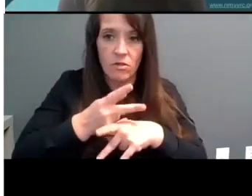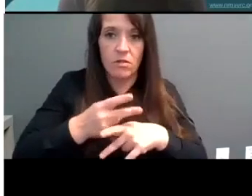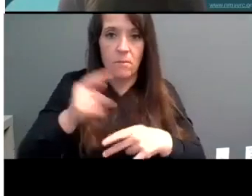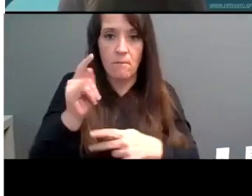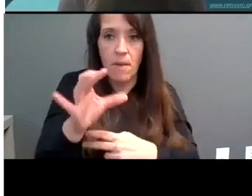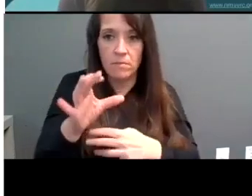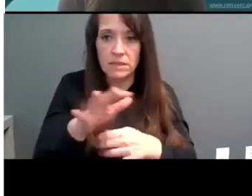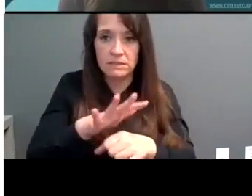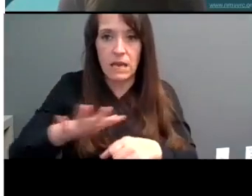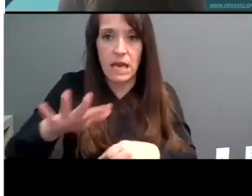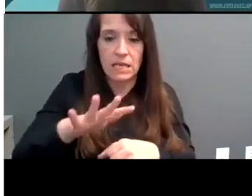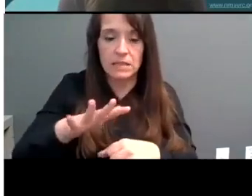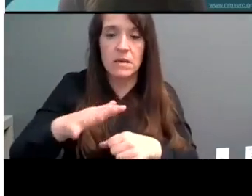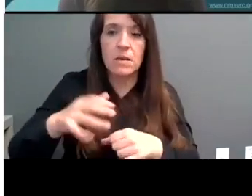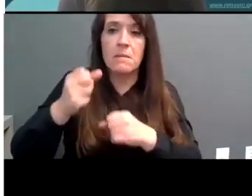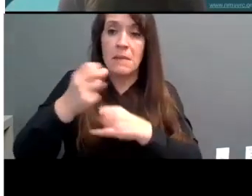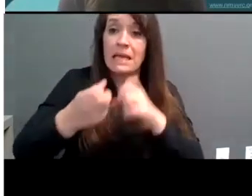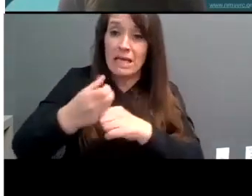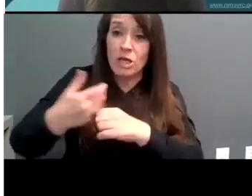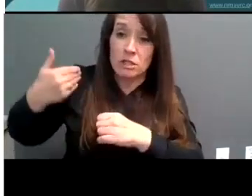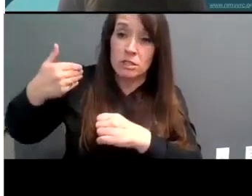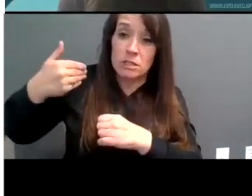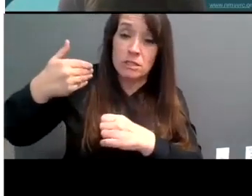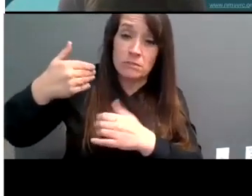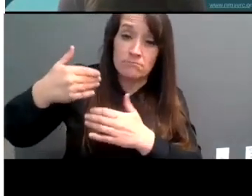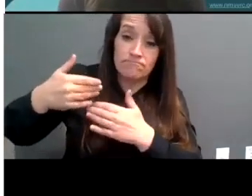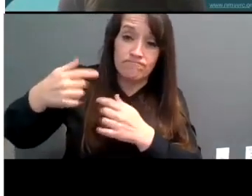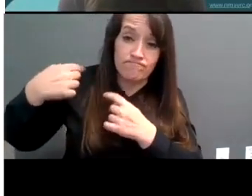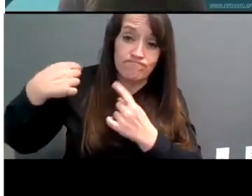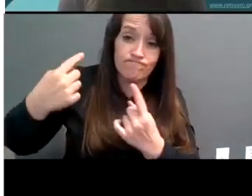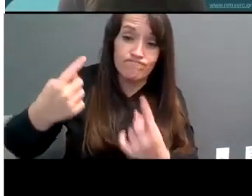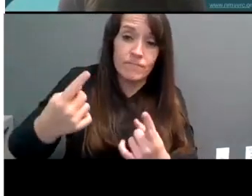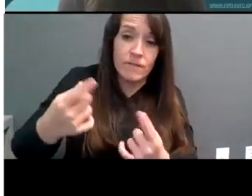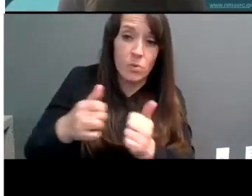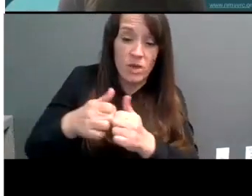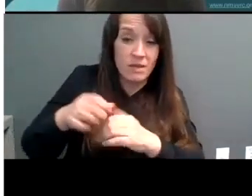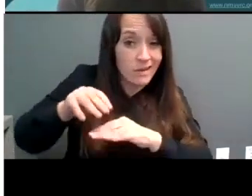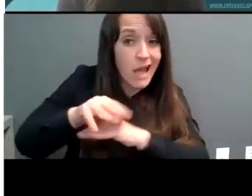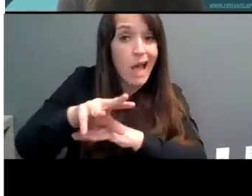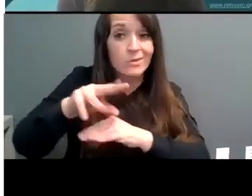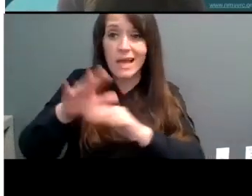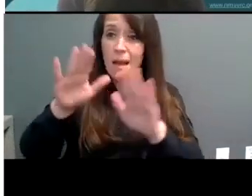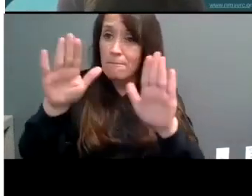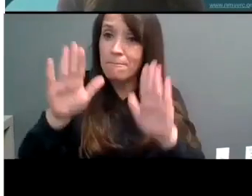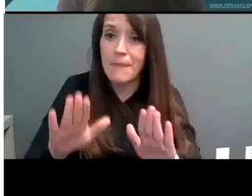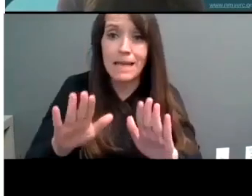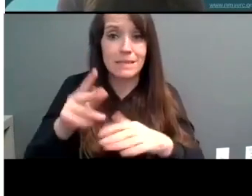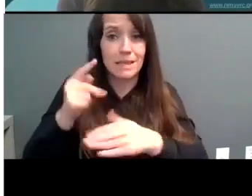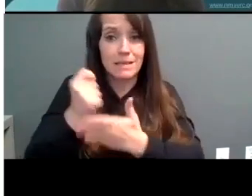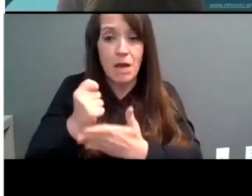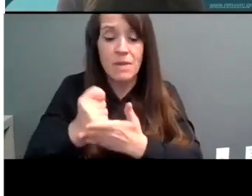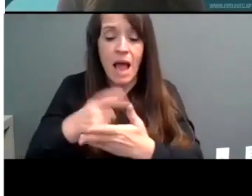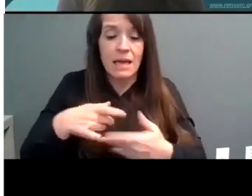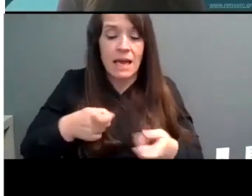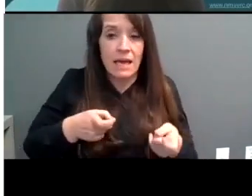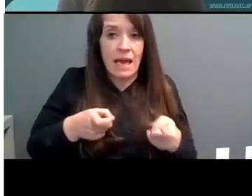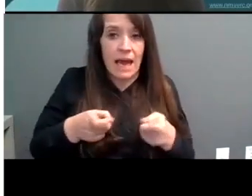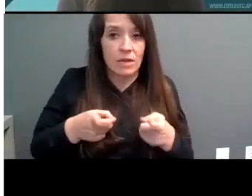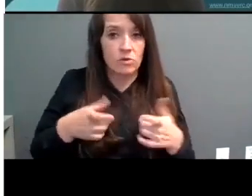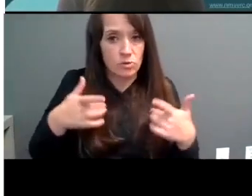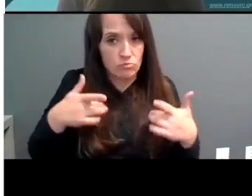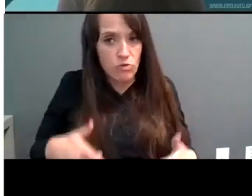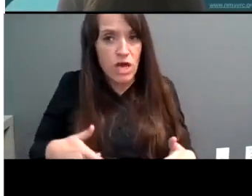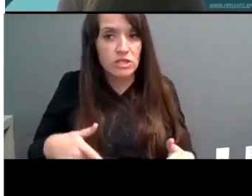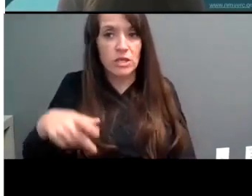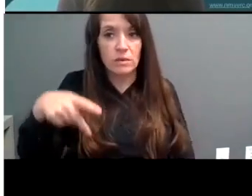the years, and with the help of some amazing therapists, I've learned how to better manage my PTSD and depression, and also how to give myself compassion